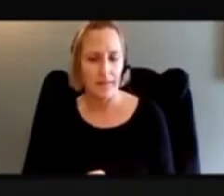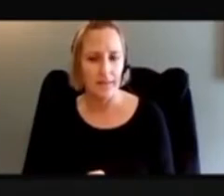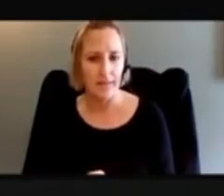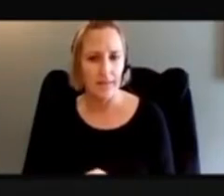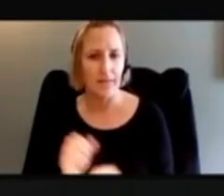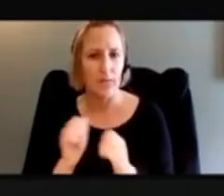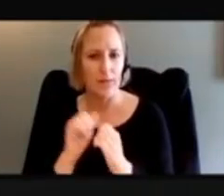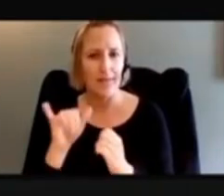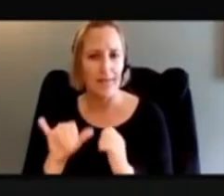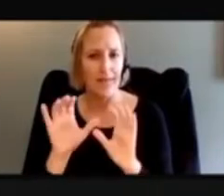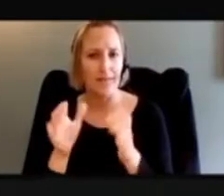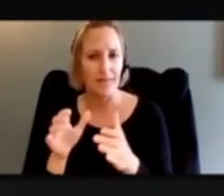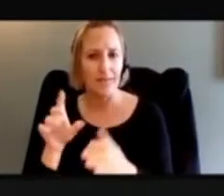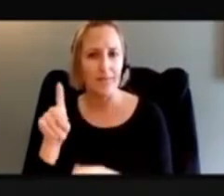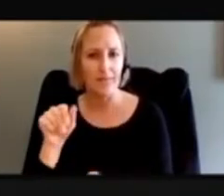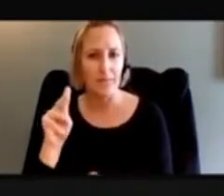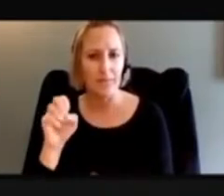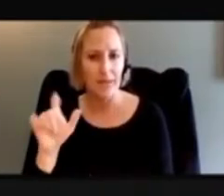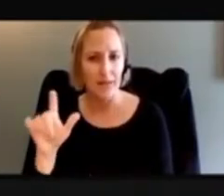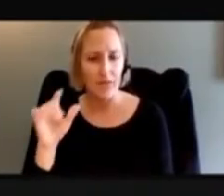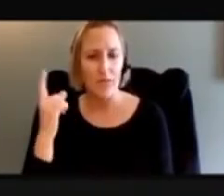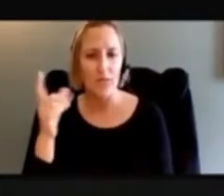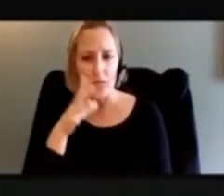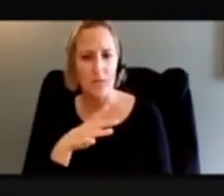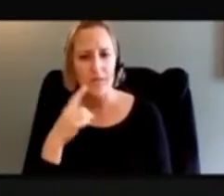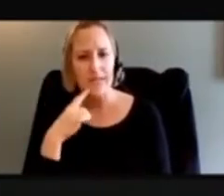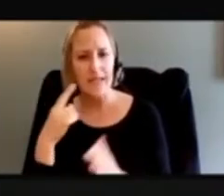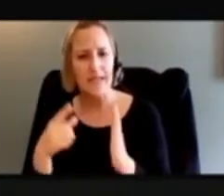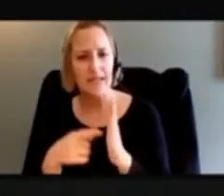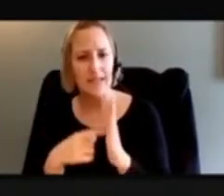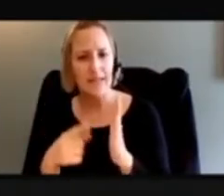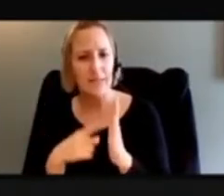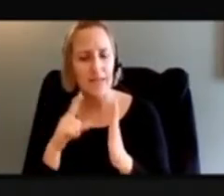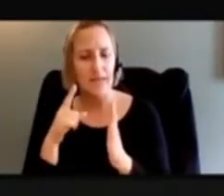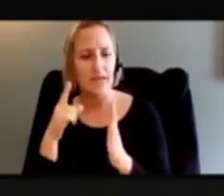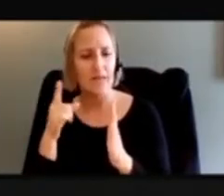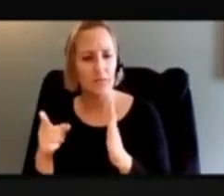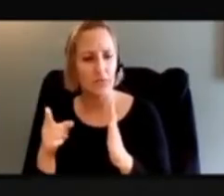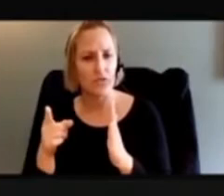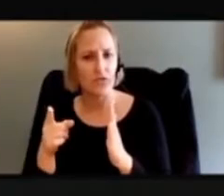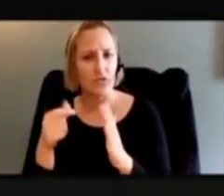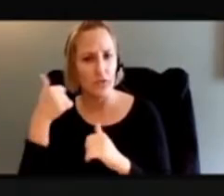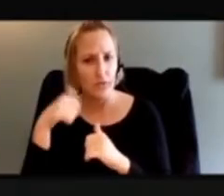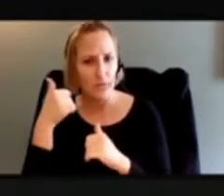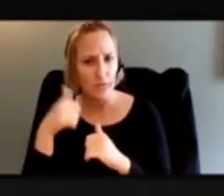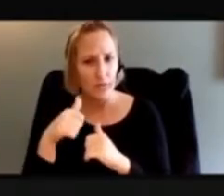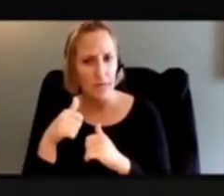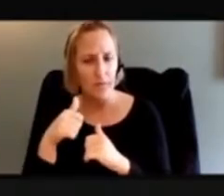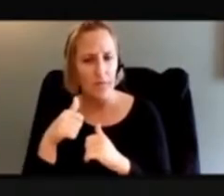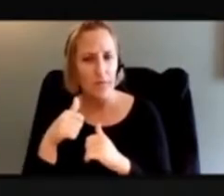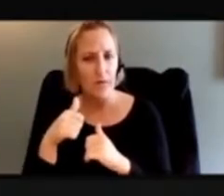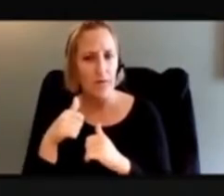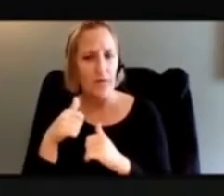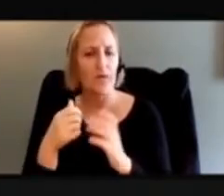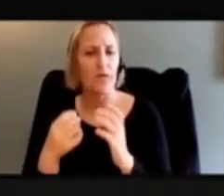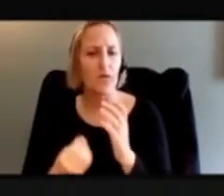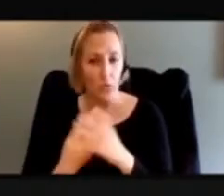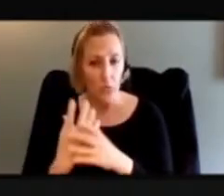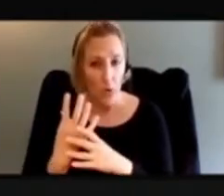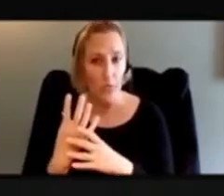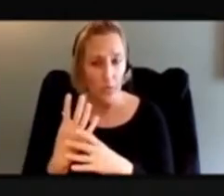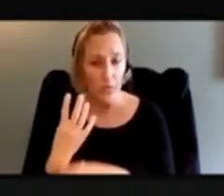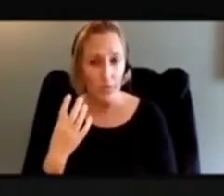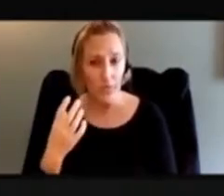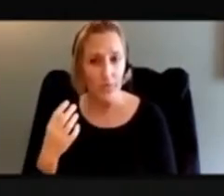a couple of sessions ago, she had said that something she was keeping in mind was important for her was clarity and growth. And I think that